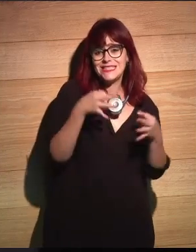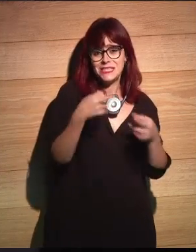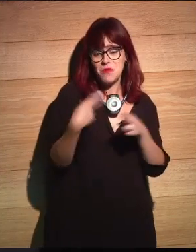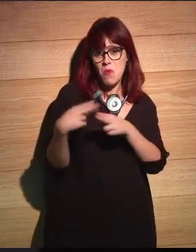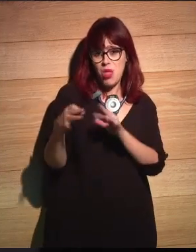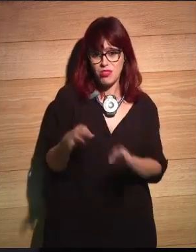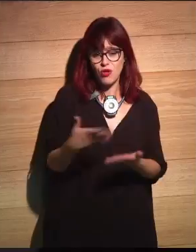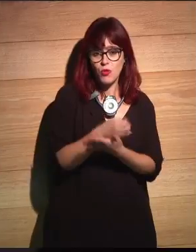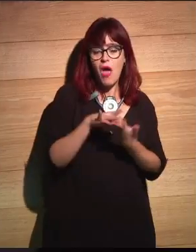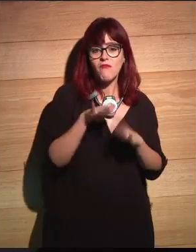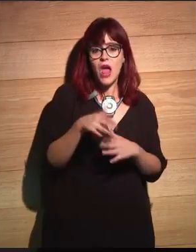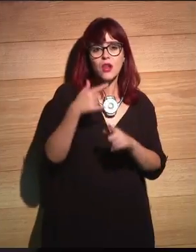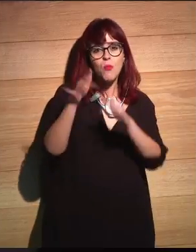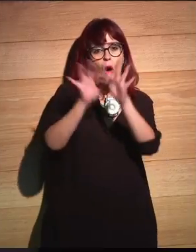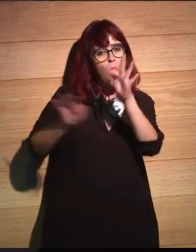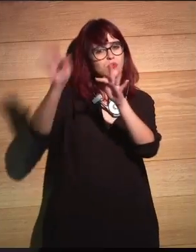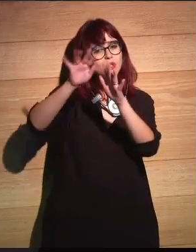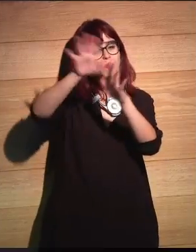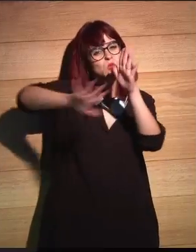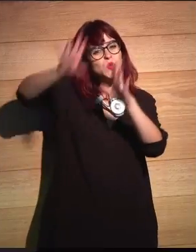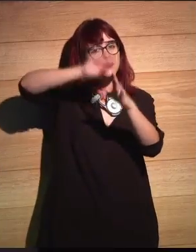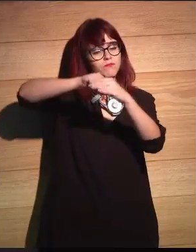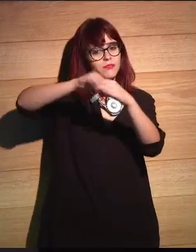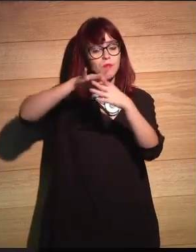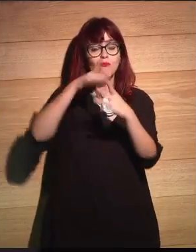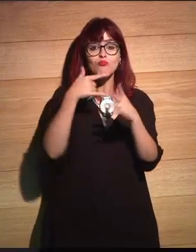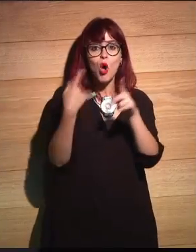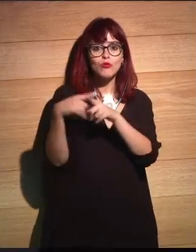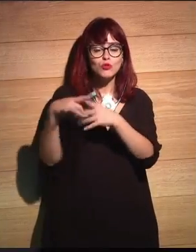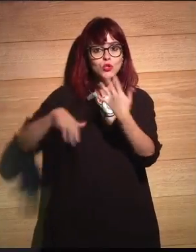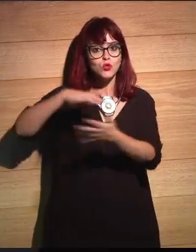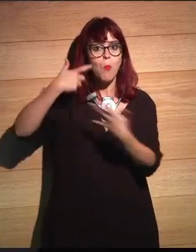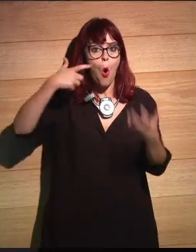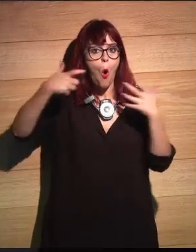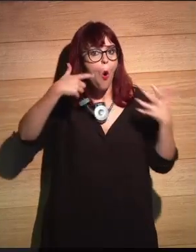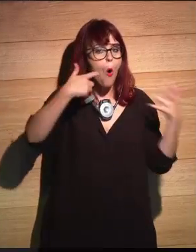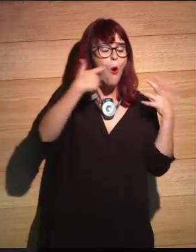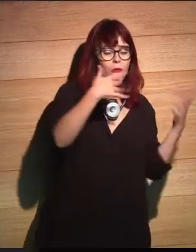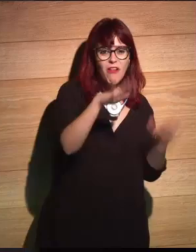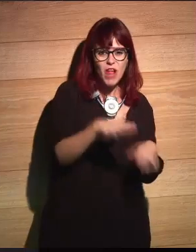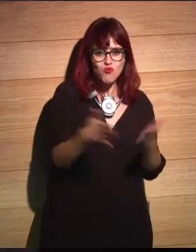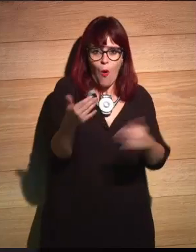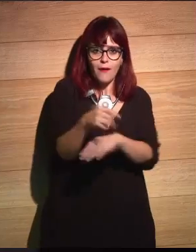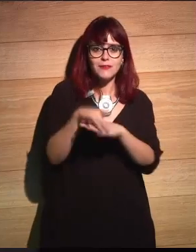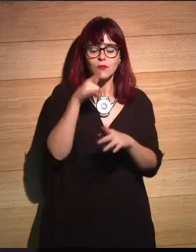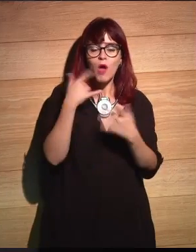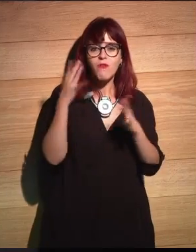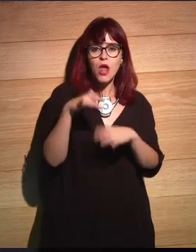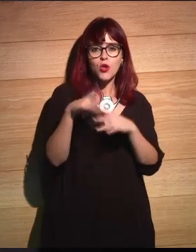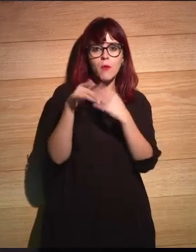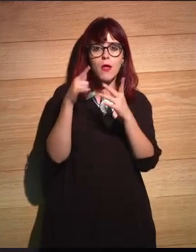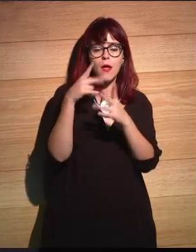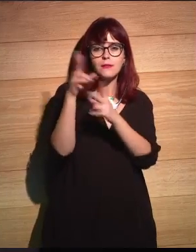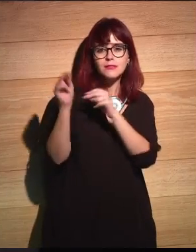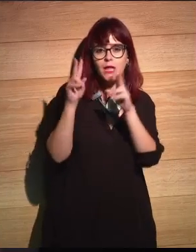It becomes more about relationships. It becomes more about the writer's divorce the year before. How did I deal